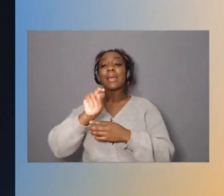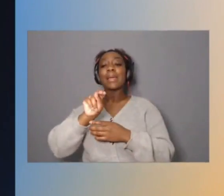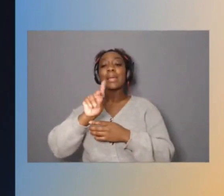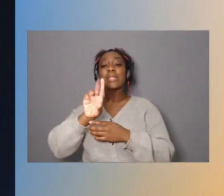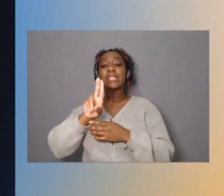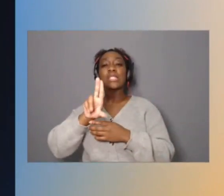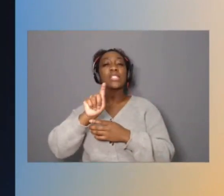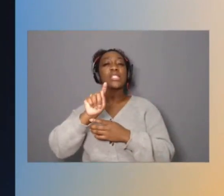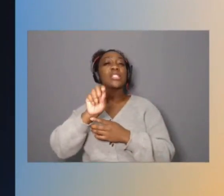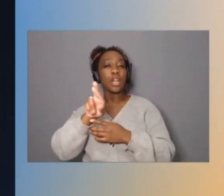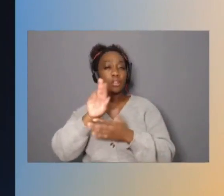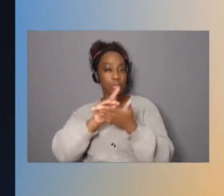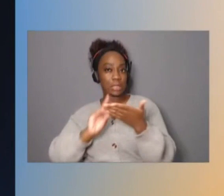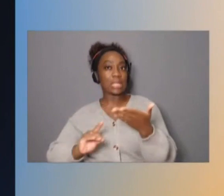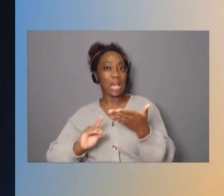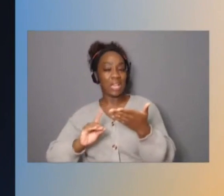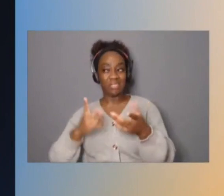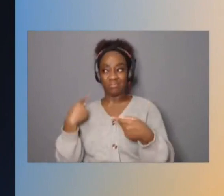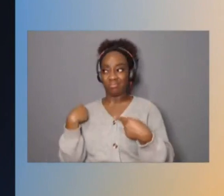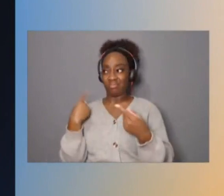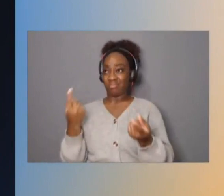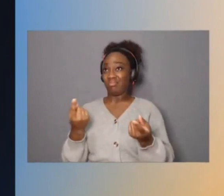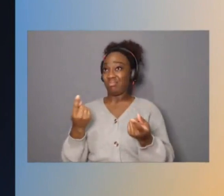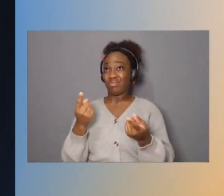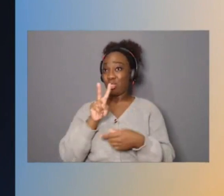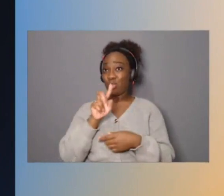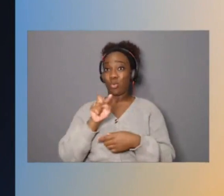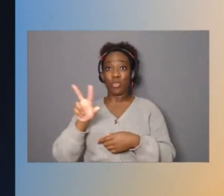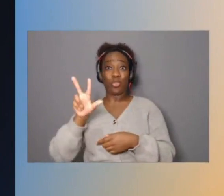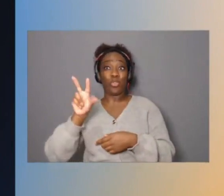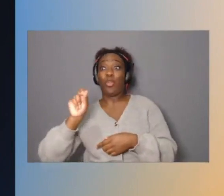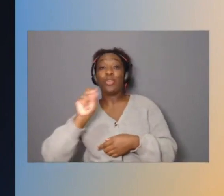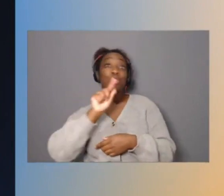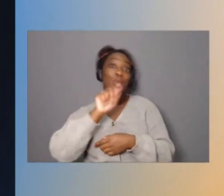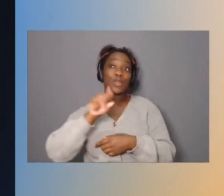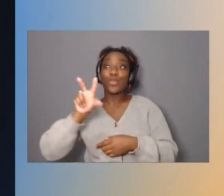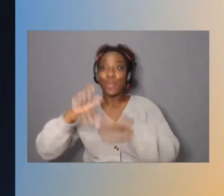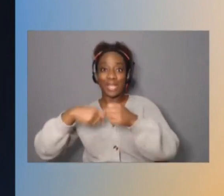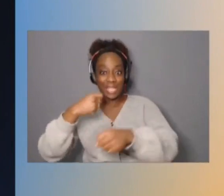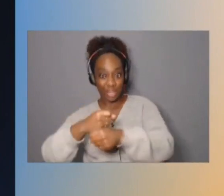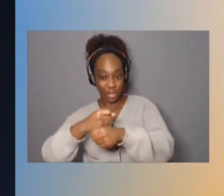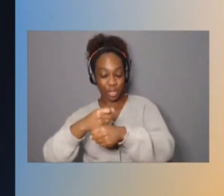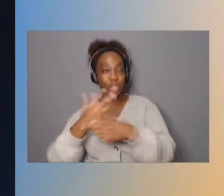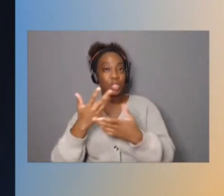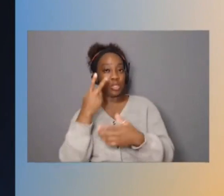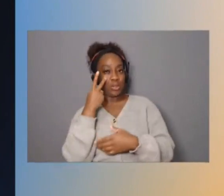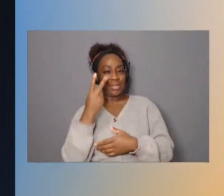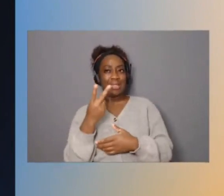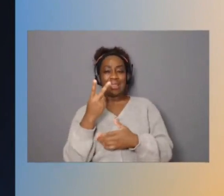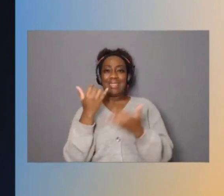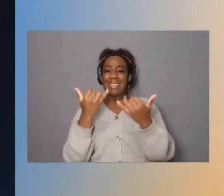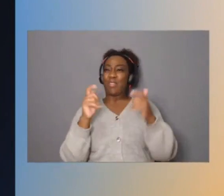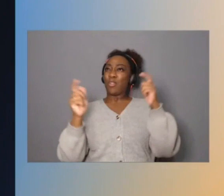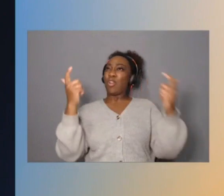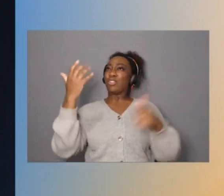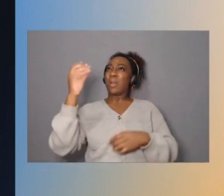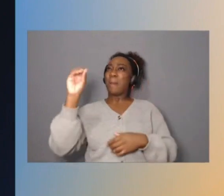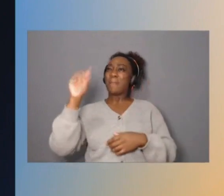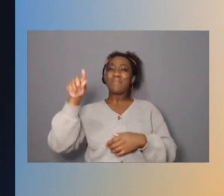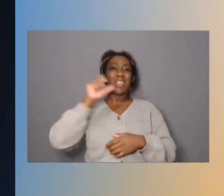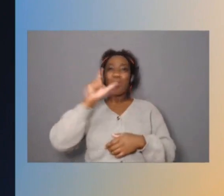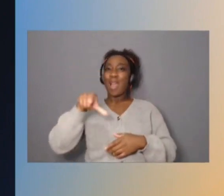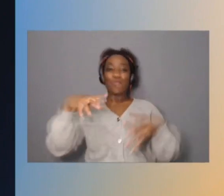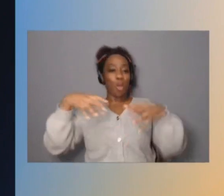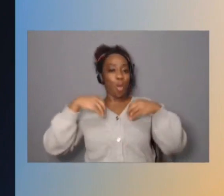decades has been to become fabless, right? Where these large semiconductor companies no longer have to own their own fabs. They